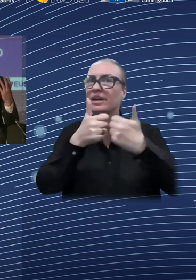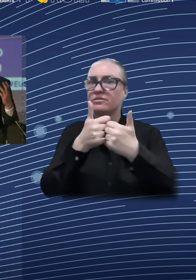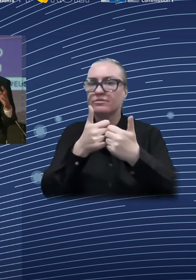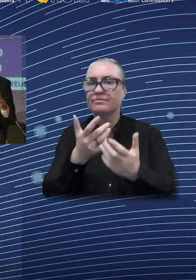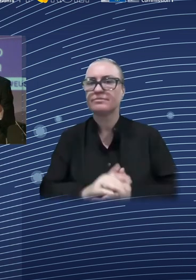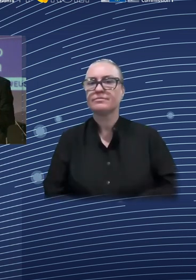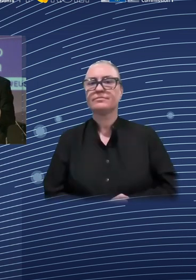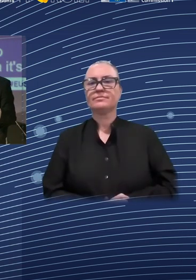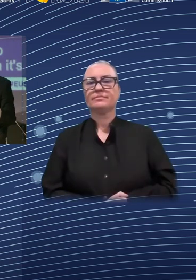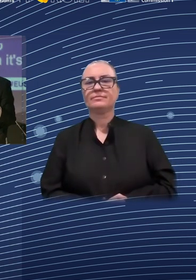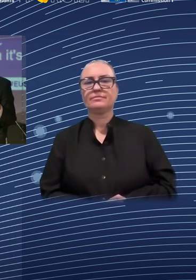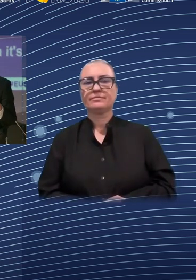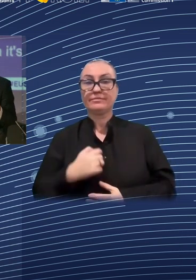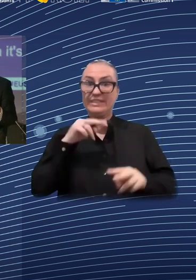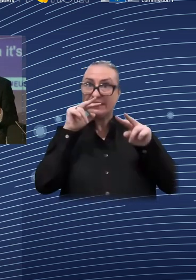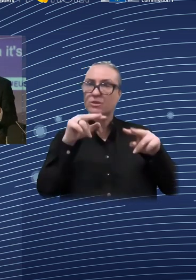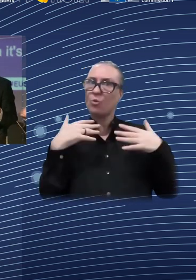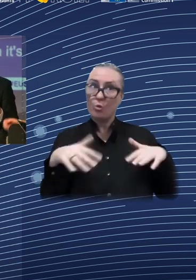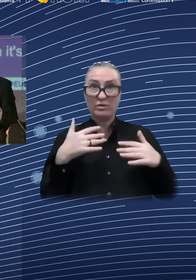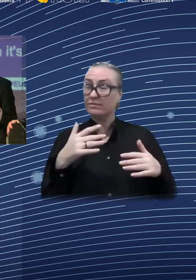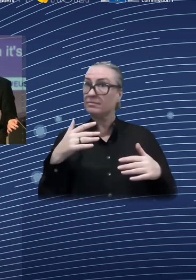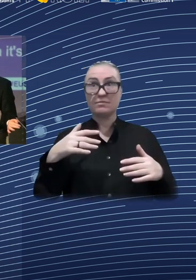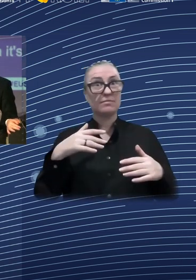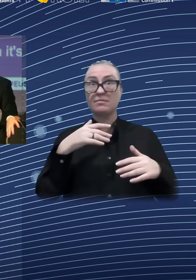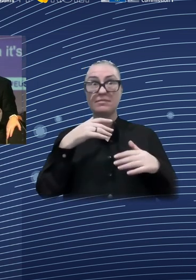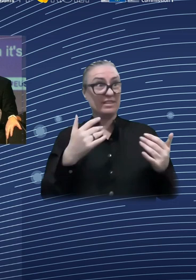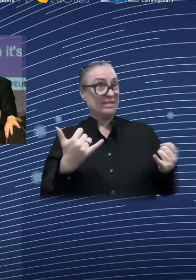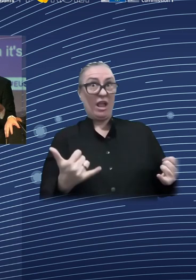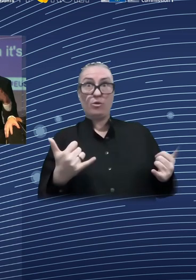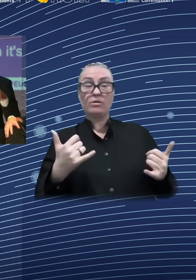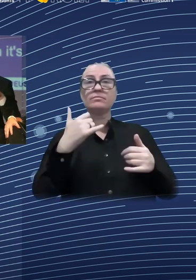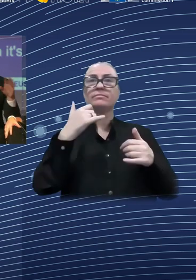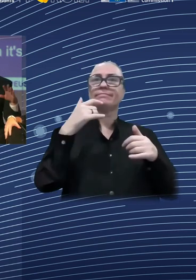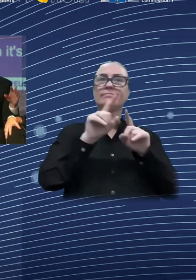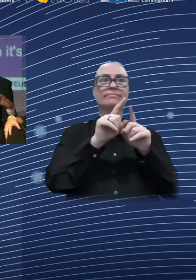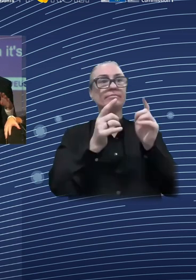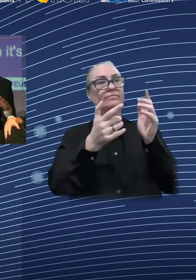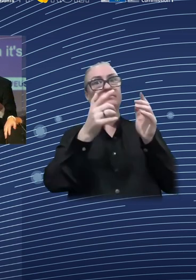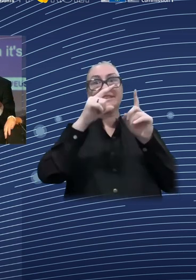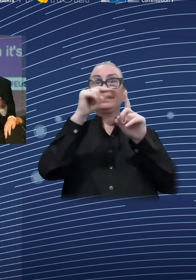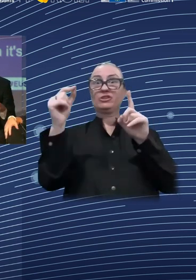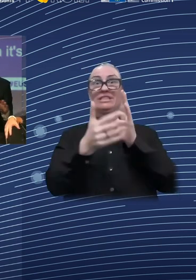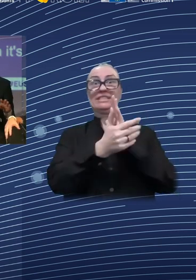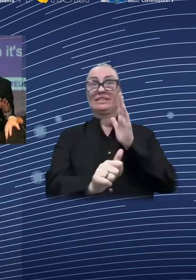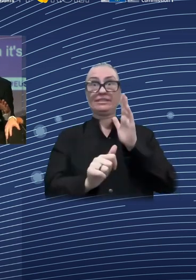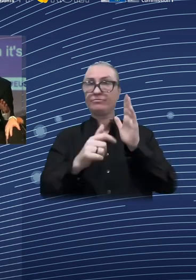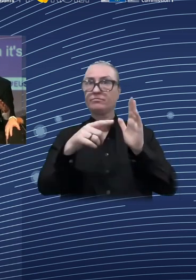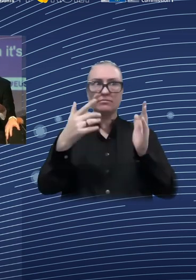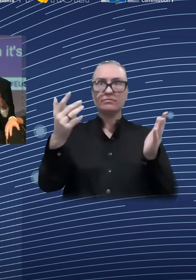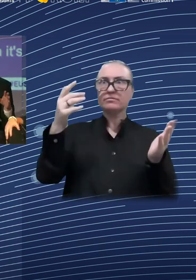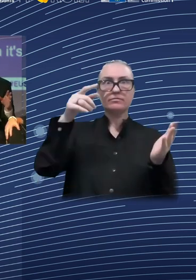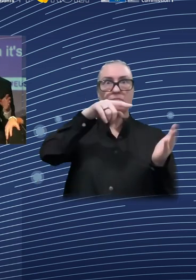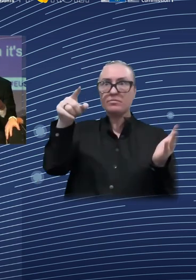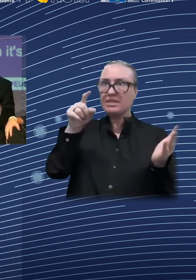and so on that you can't only think about digital skills. You need a holistic approach, because you have digital skills that